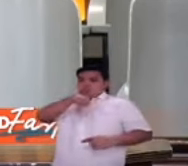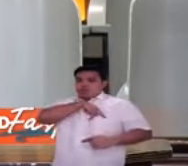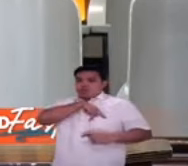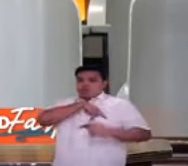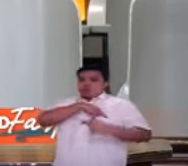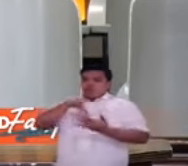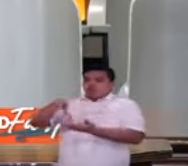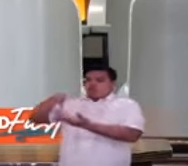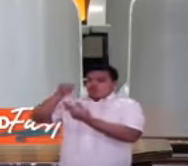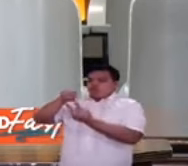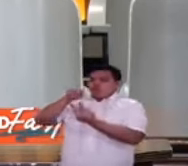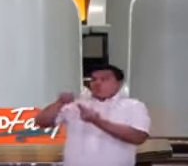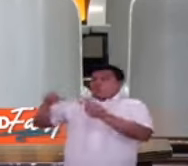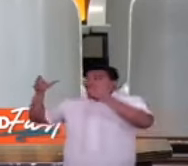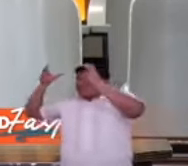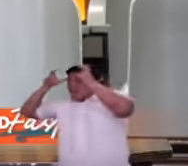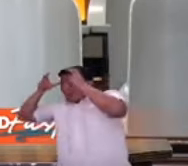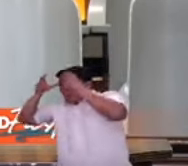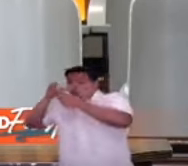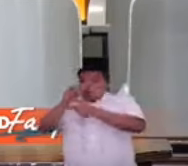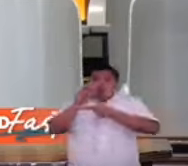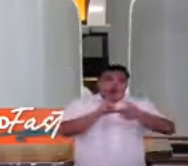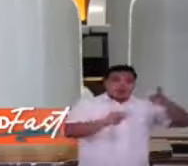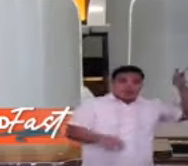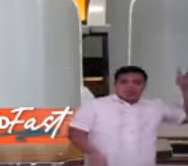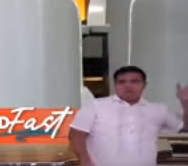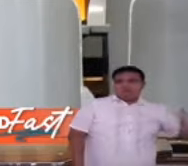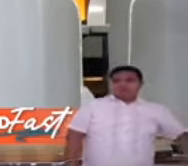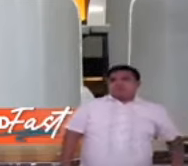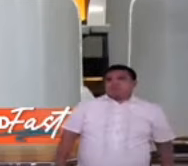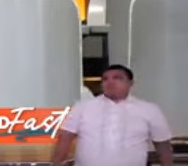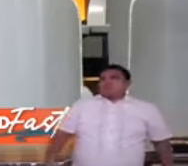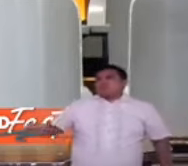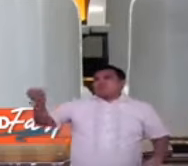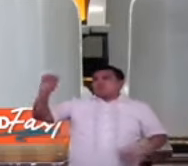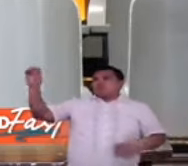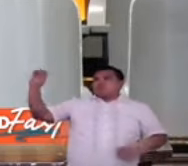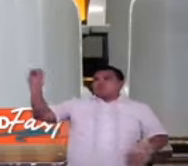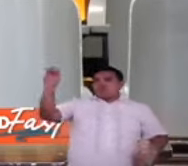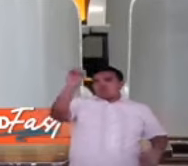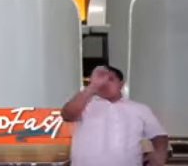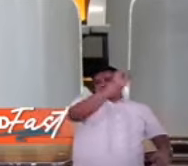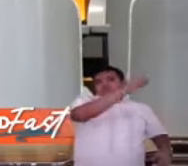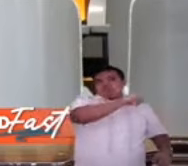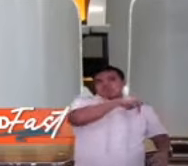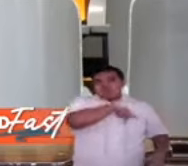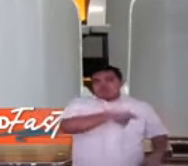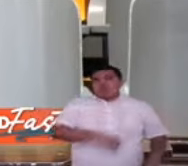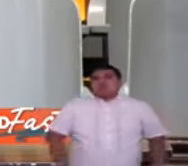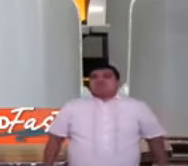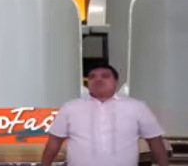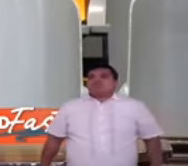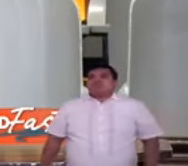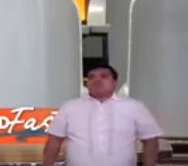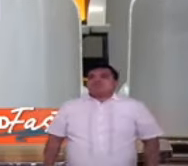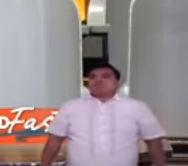God. Dili na guarantee. Now, if you are a parent here today, you have done what you could